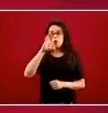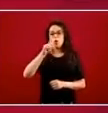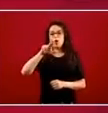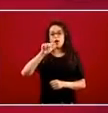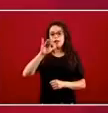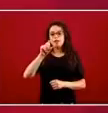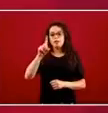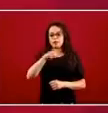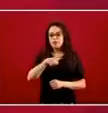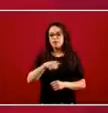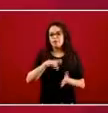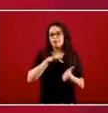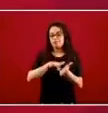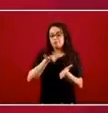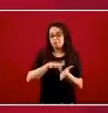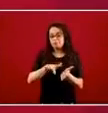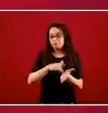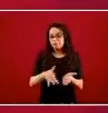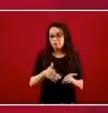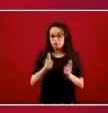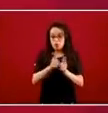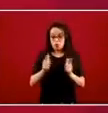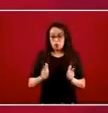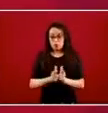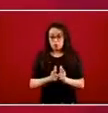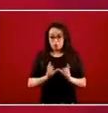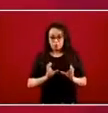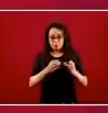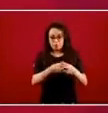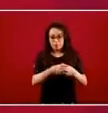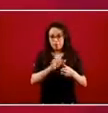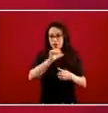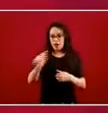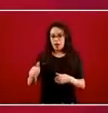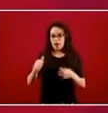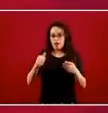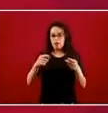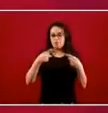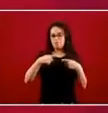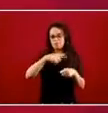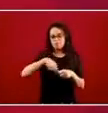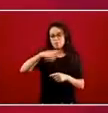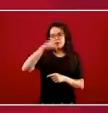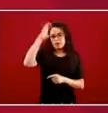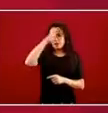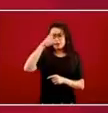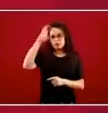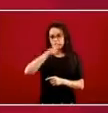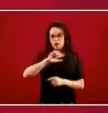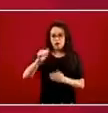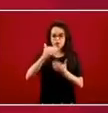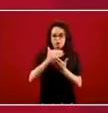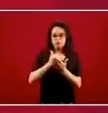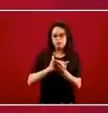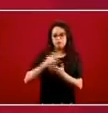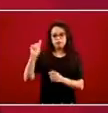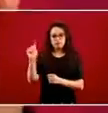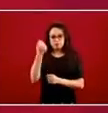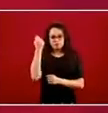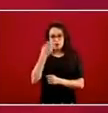And I would also like to thank CONACYT, who has helped us establish a group of